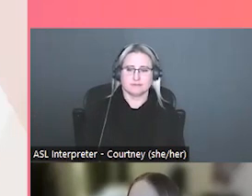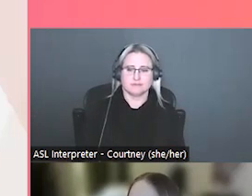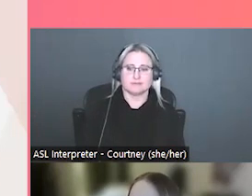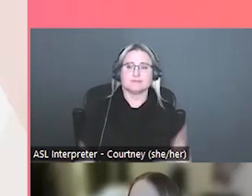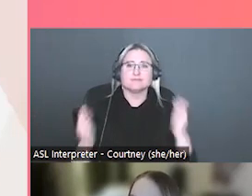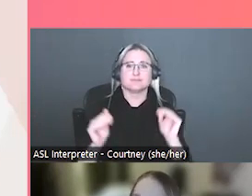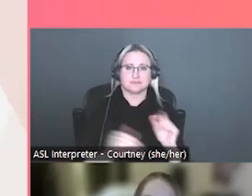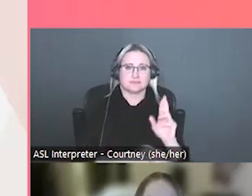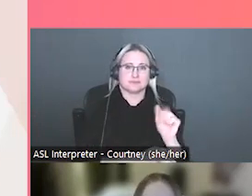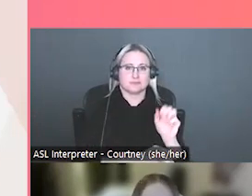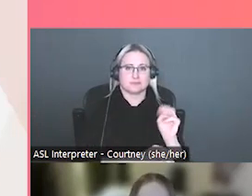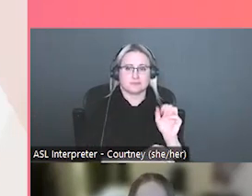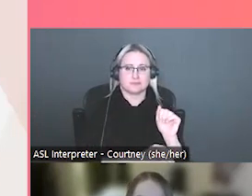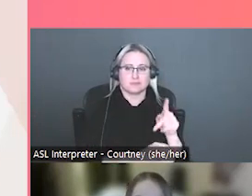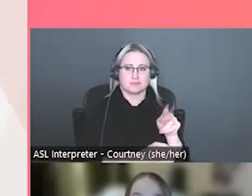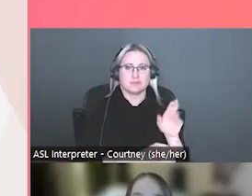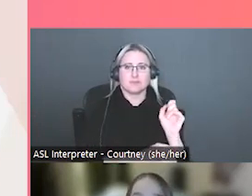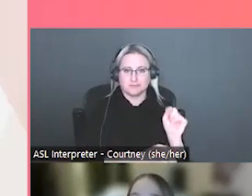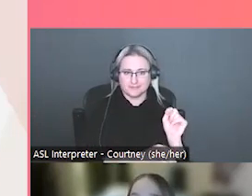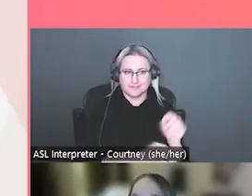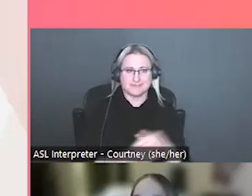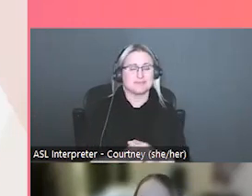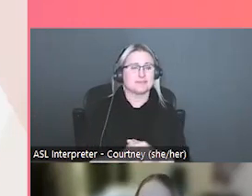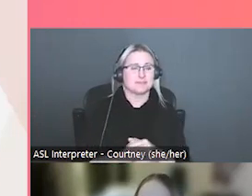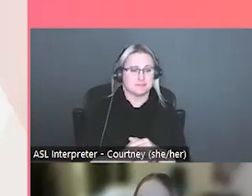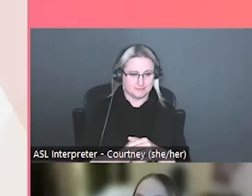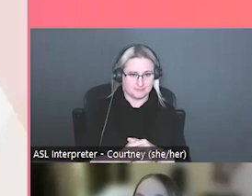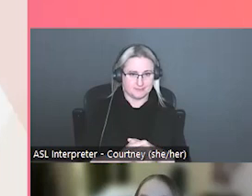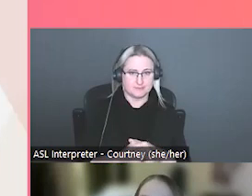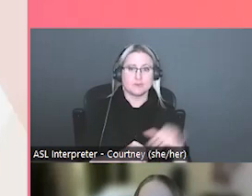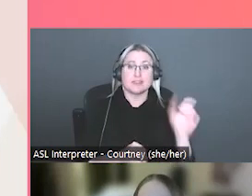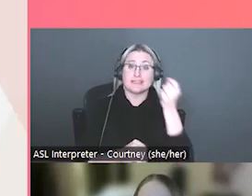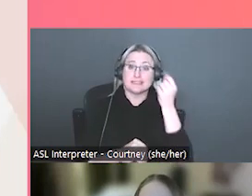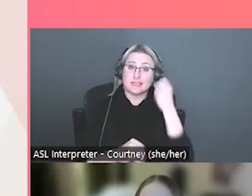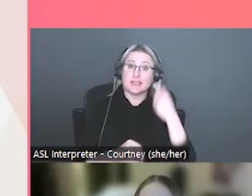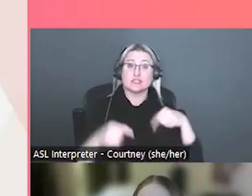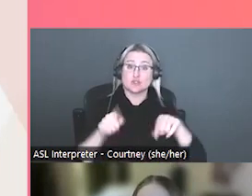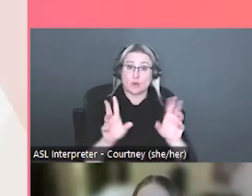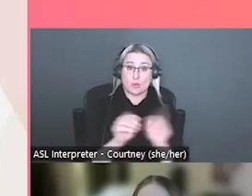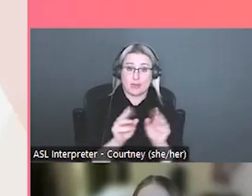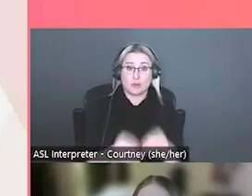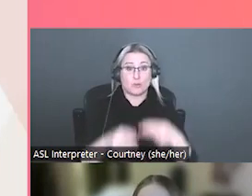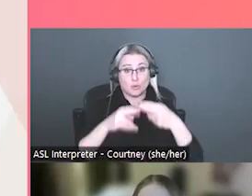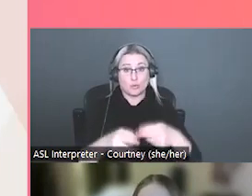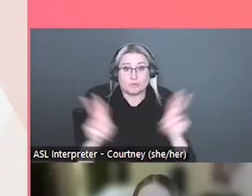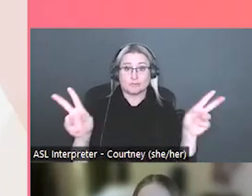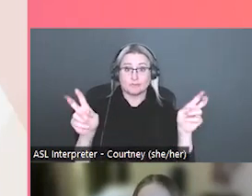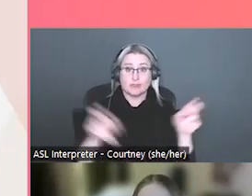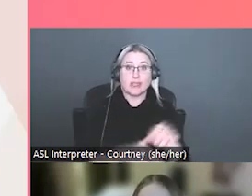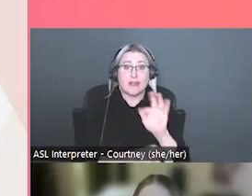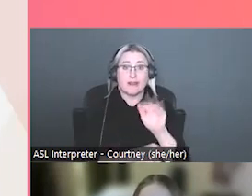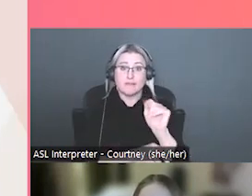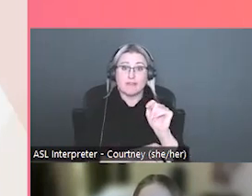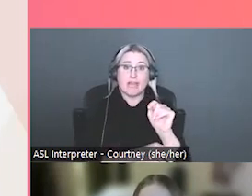Hello. So throughout this webinar, we'll be using the phrasing of fat, racialized, and or